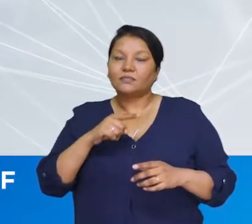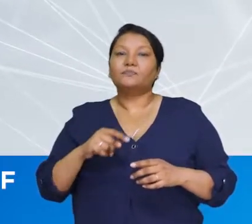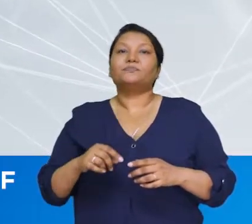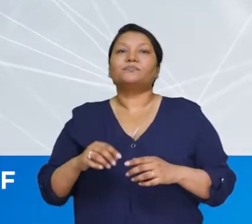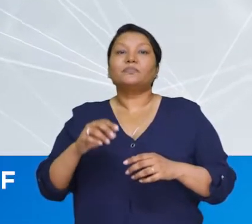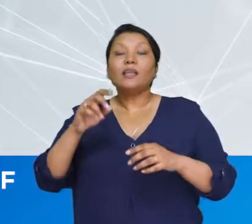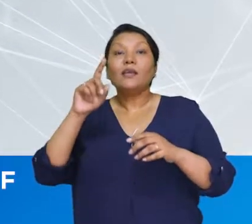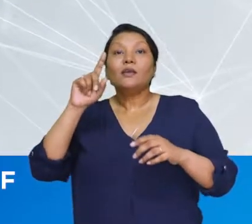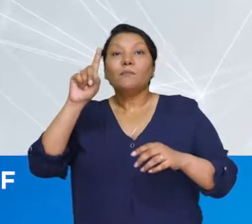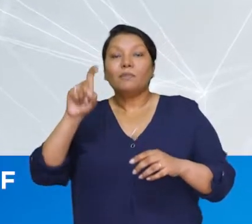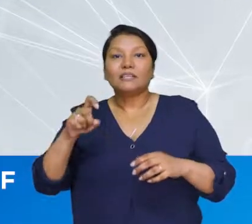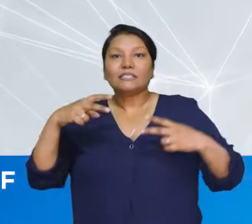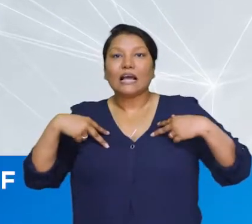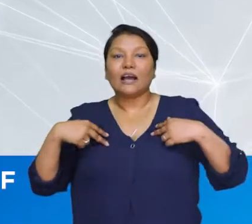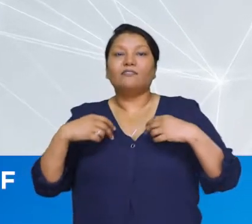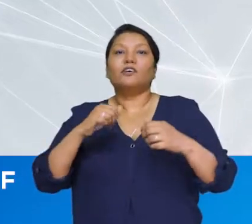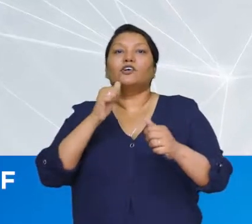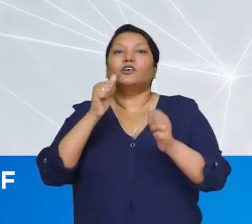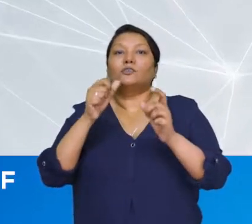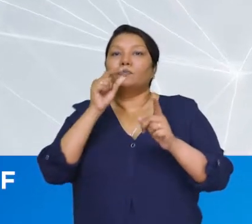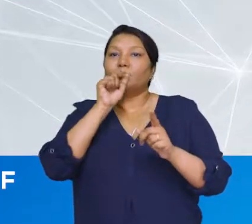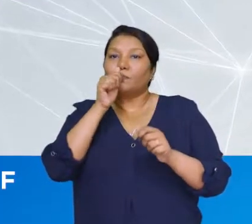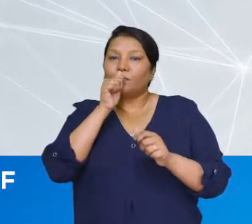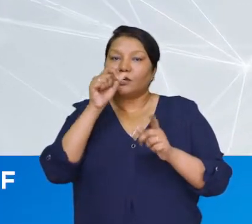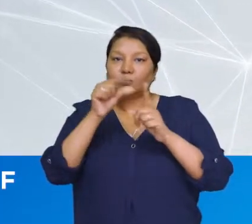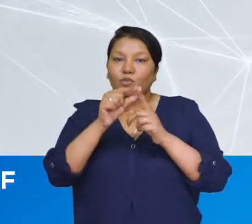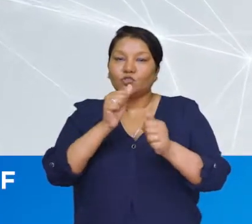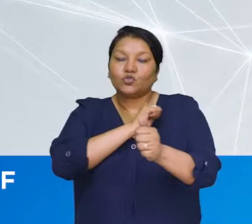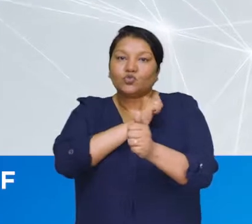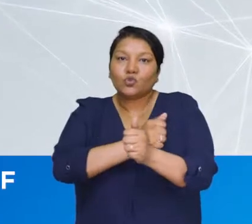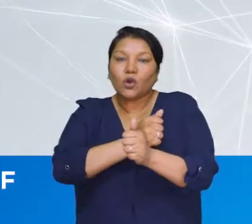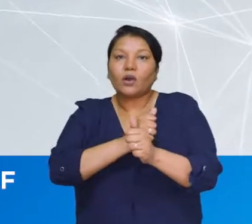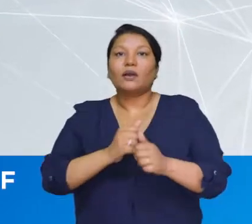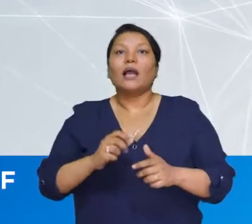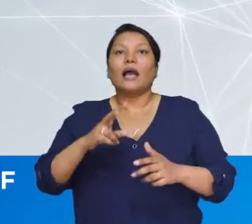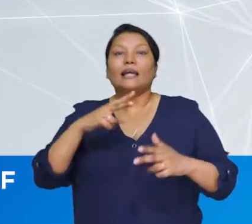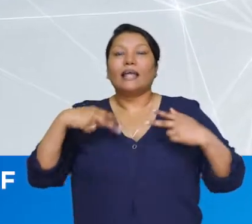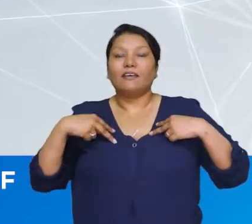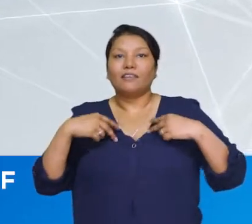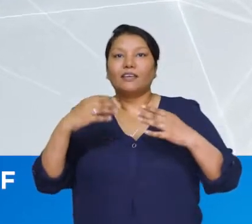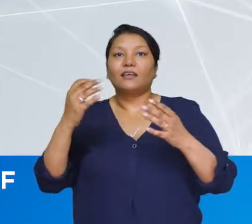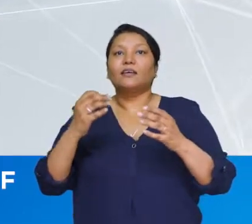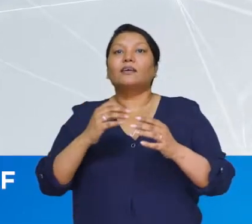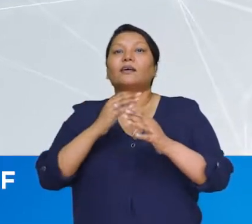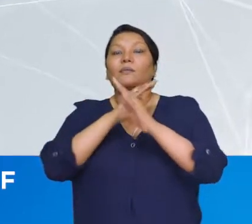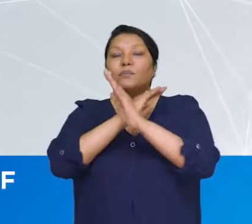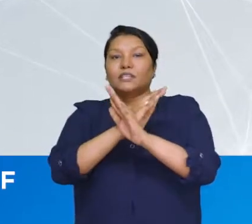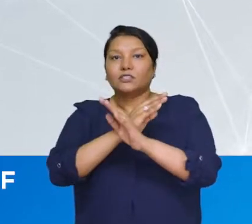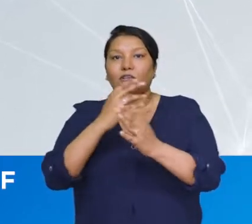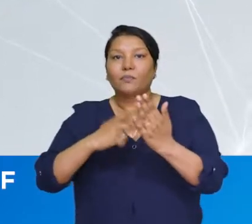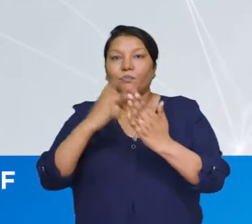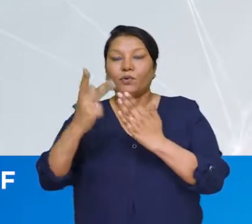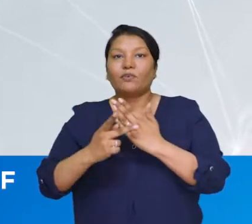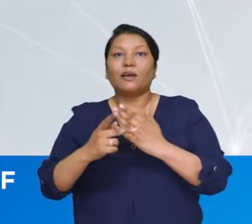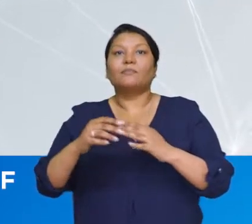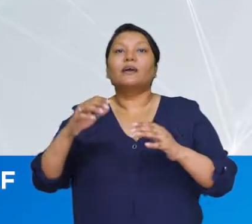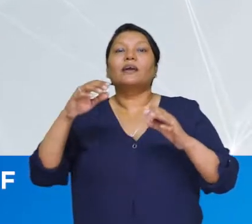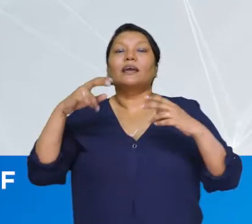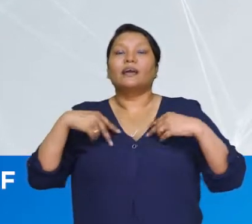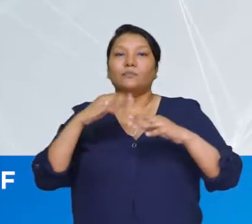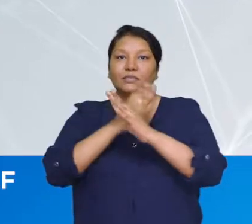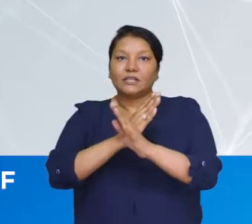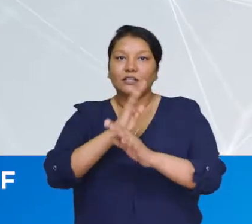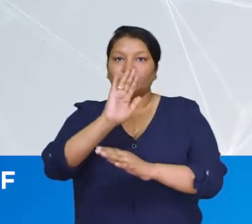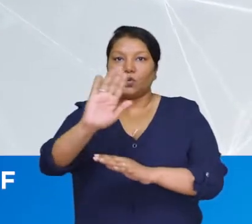and installing internet security software can go a long way from weeding out the bad sites and phishing emails from